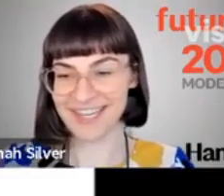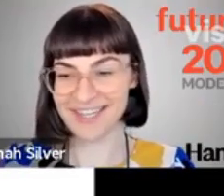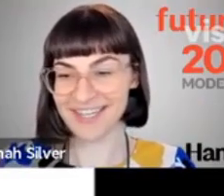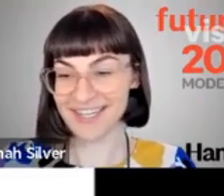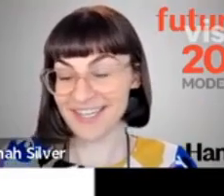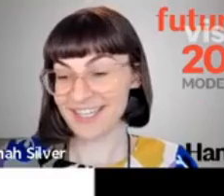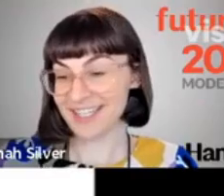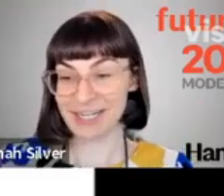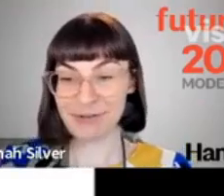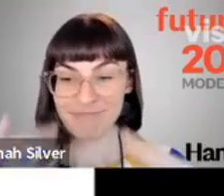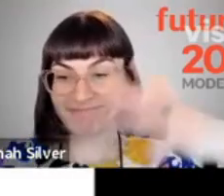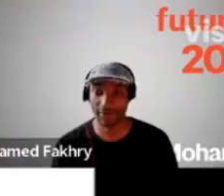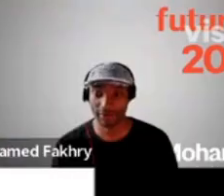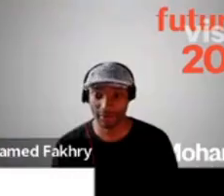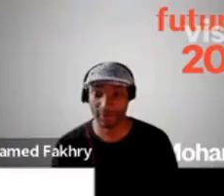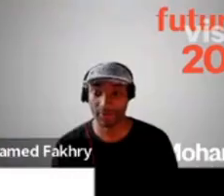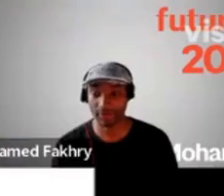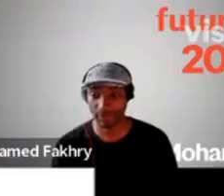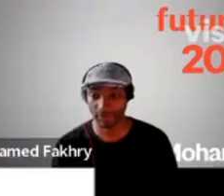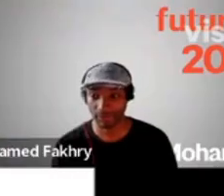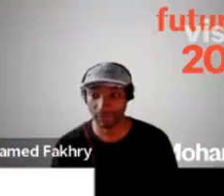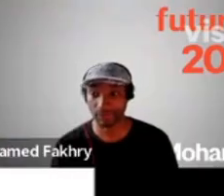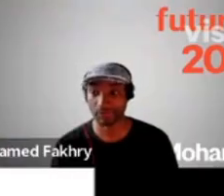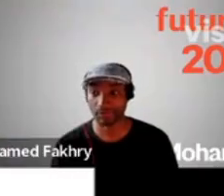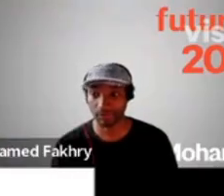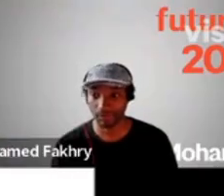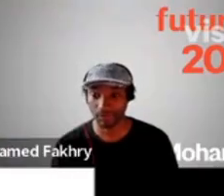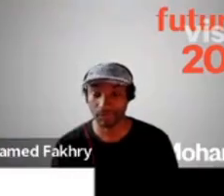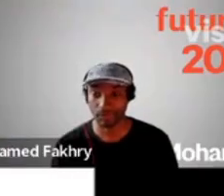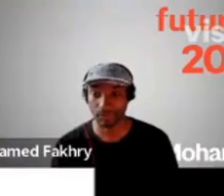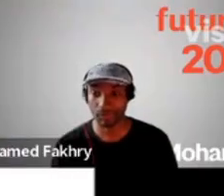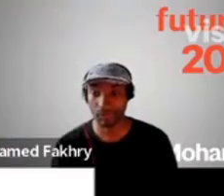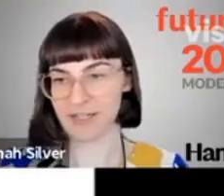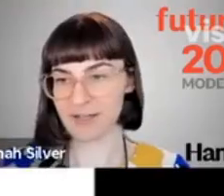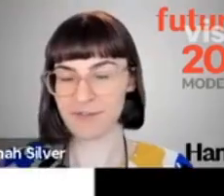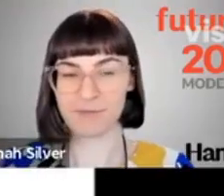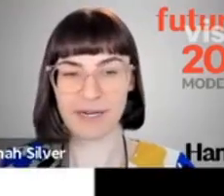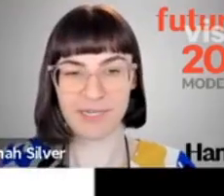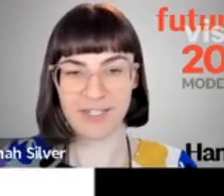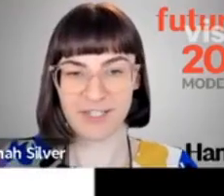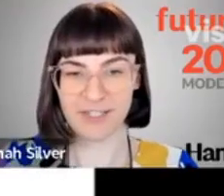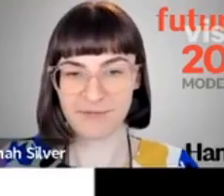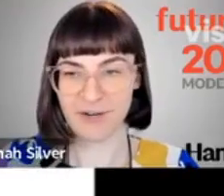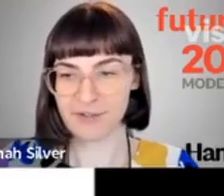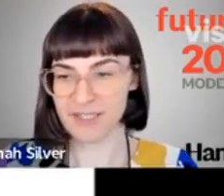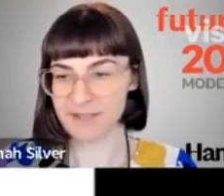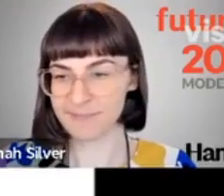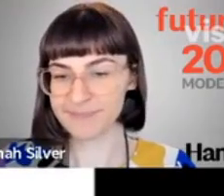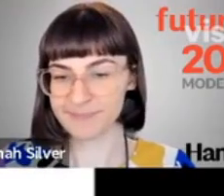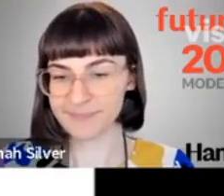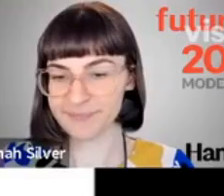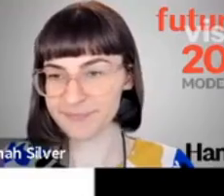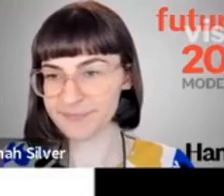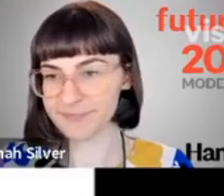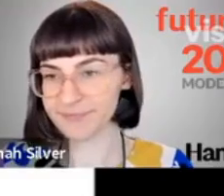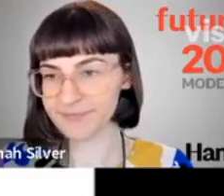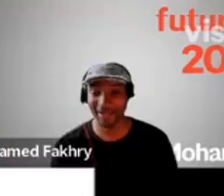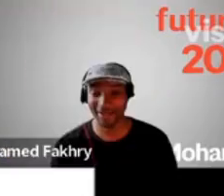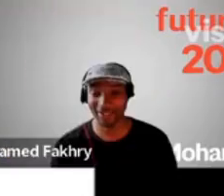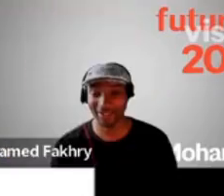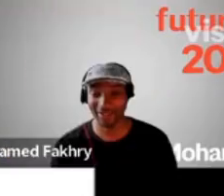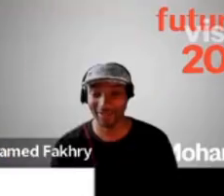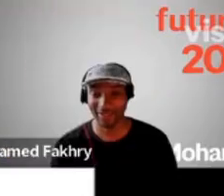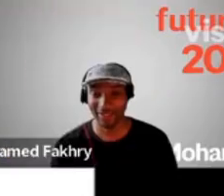just Yes. Oh, Mahat, yeah, you can jump in here. Recommendations for housing.